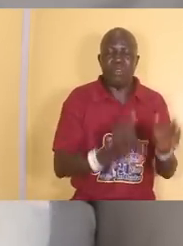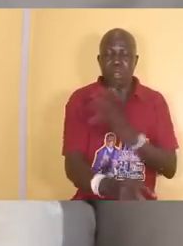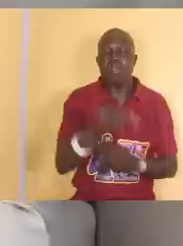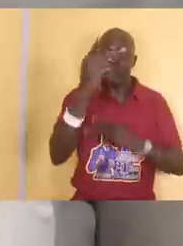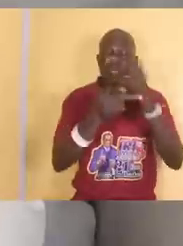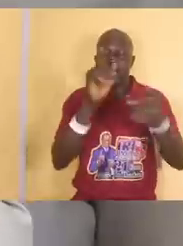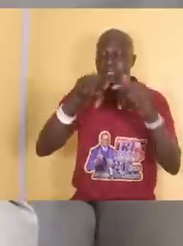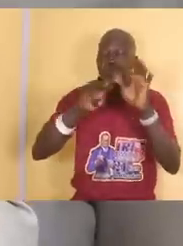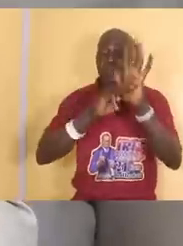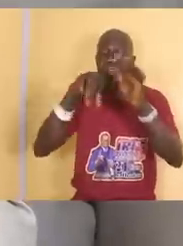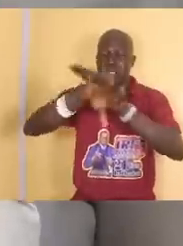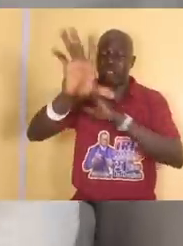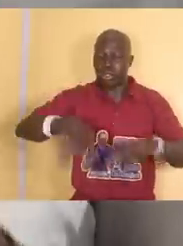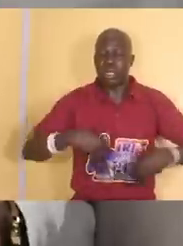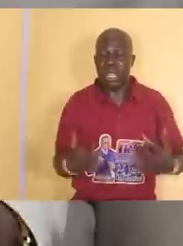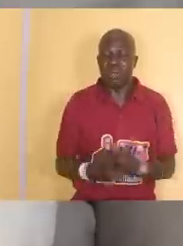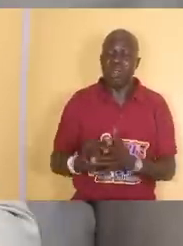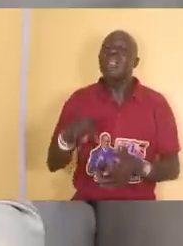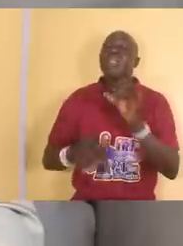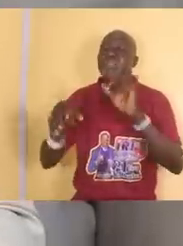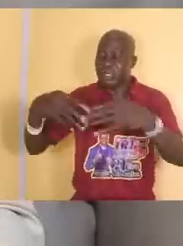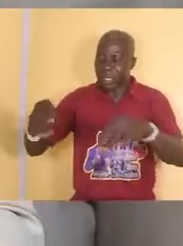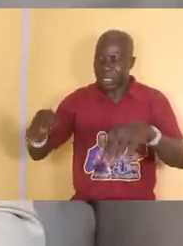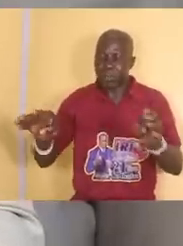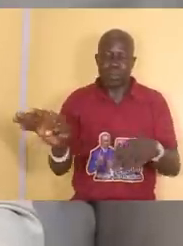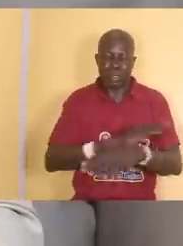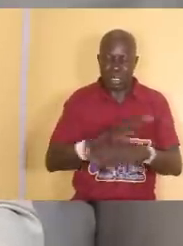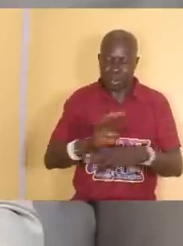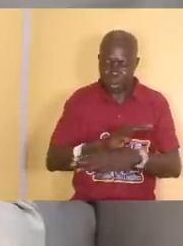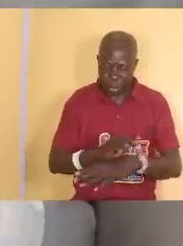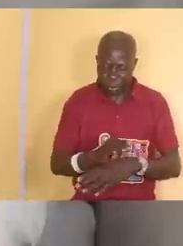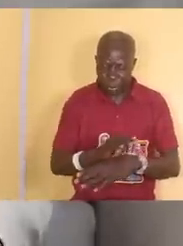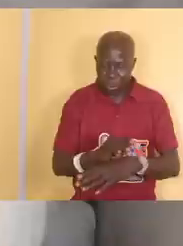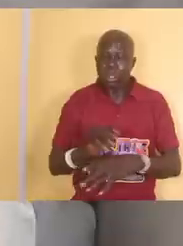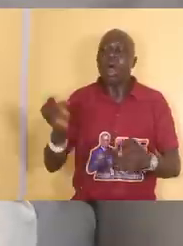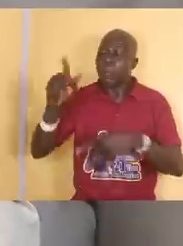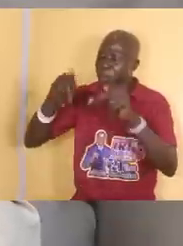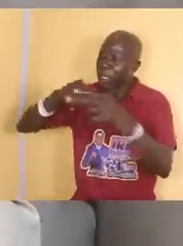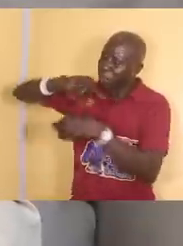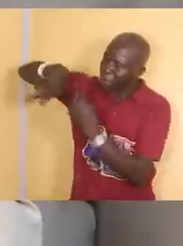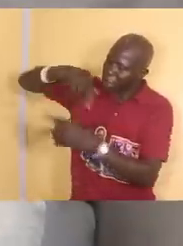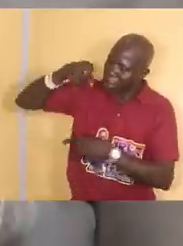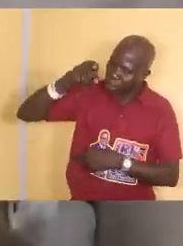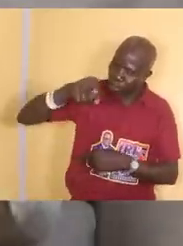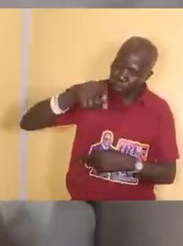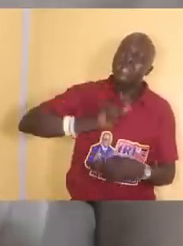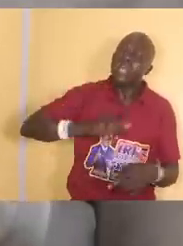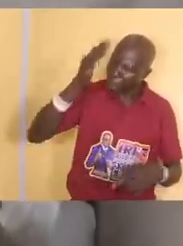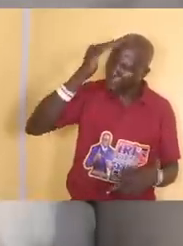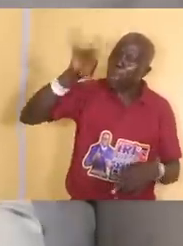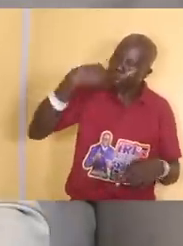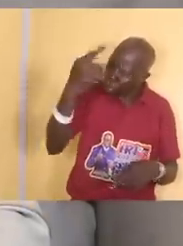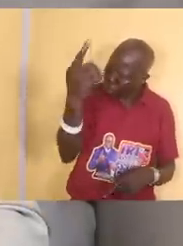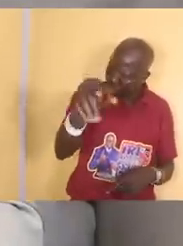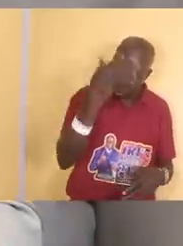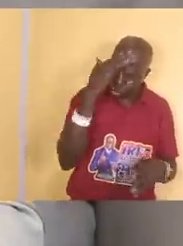If God manifested himself in your life, if you are a business tycoon, a businessman, the people that are smart, they will